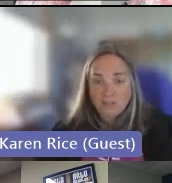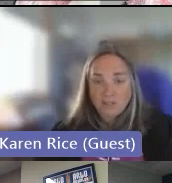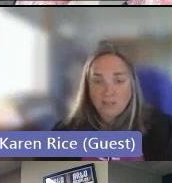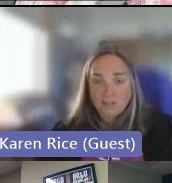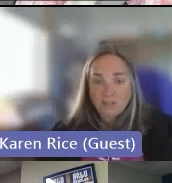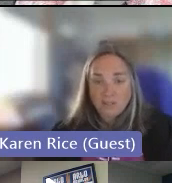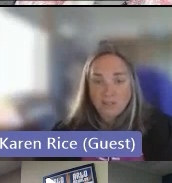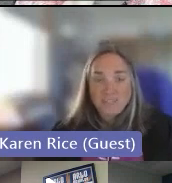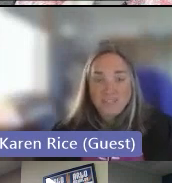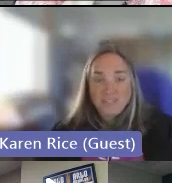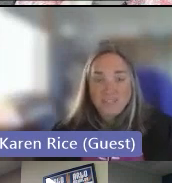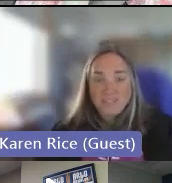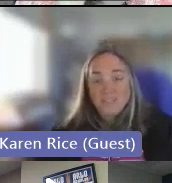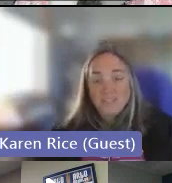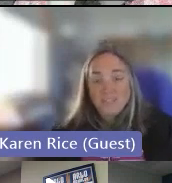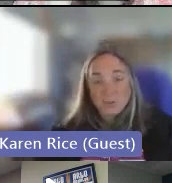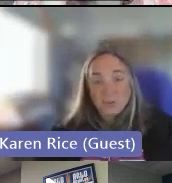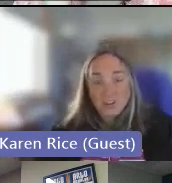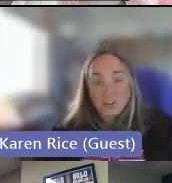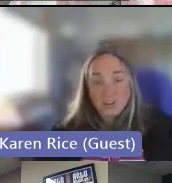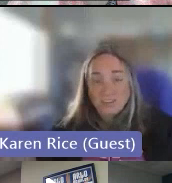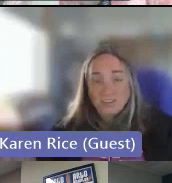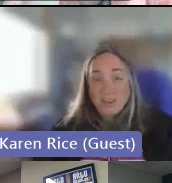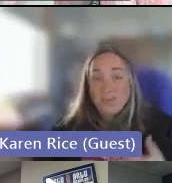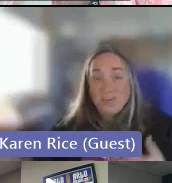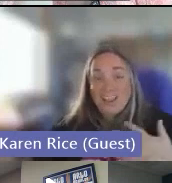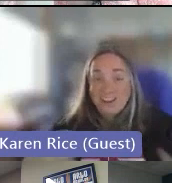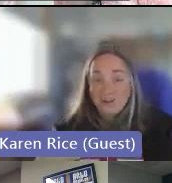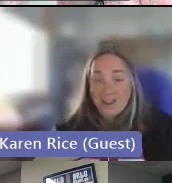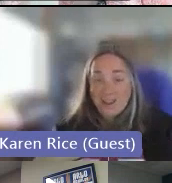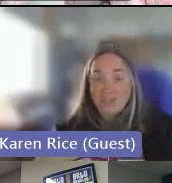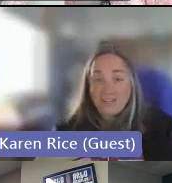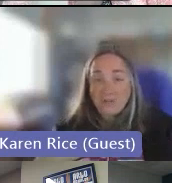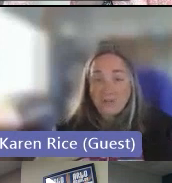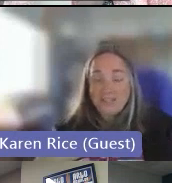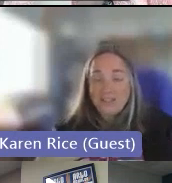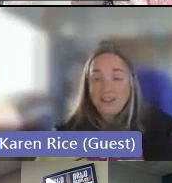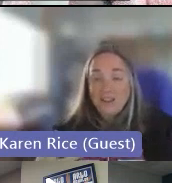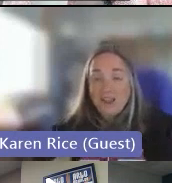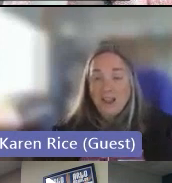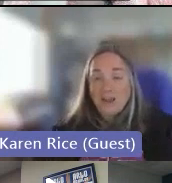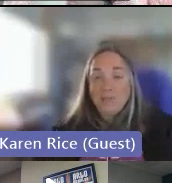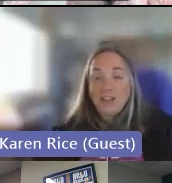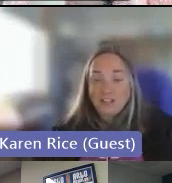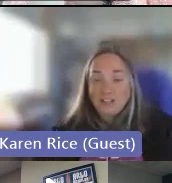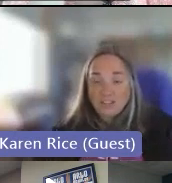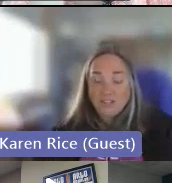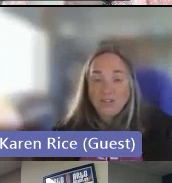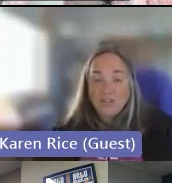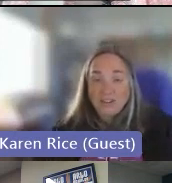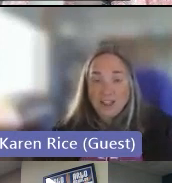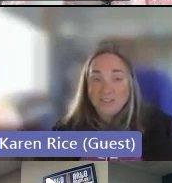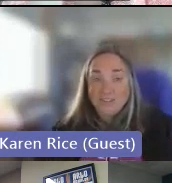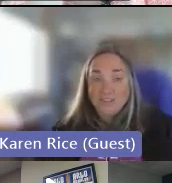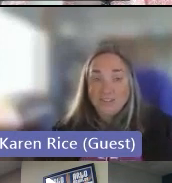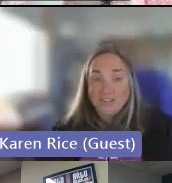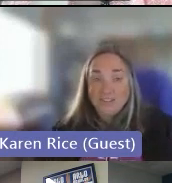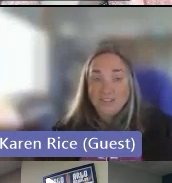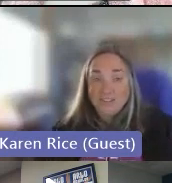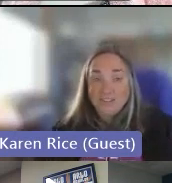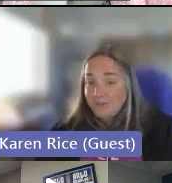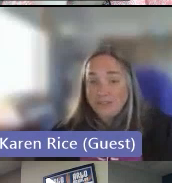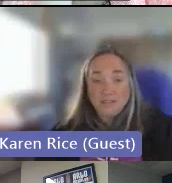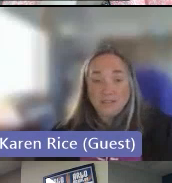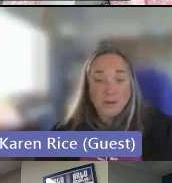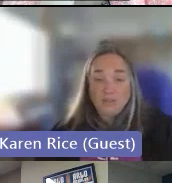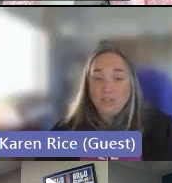budget. And so it's eliminated the need for the store cards that they may or may not end up actually using. because she has direct access to,